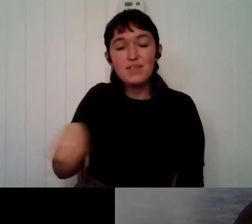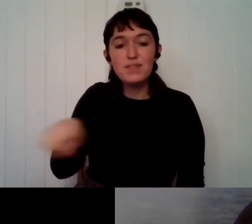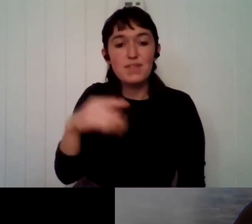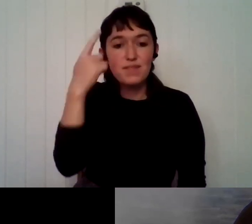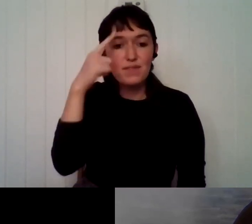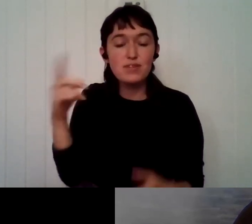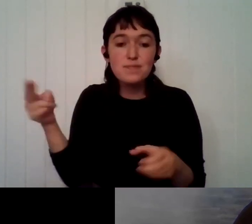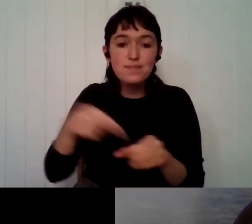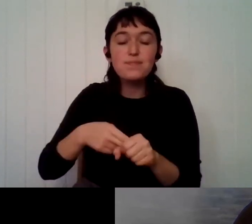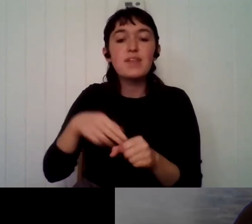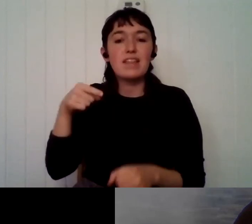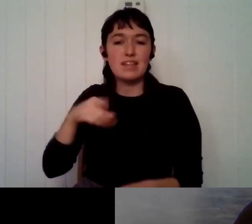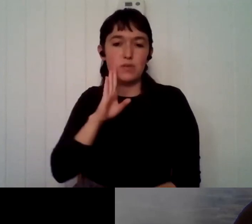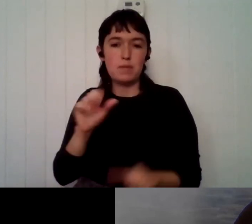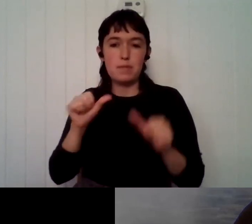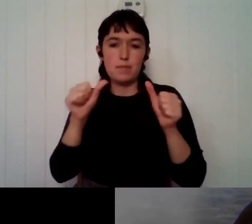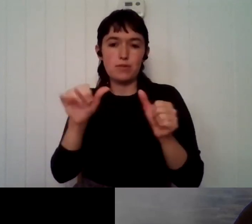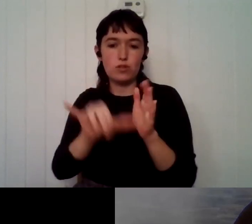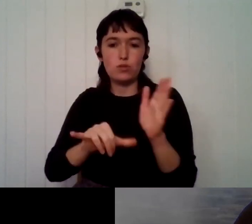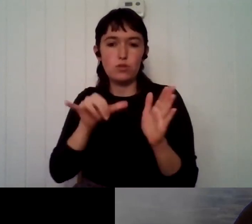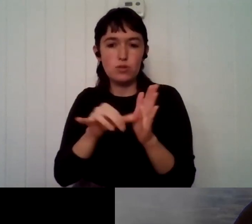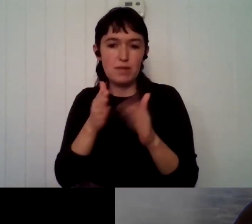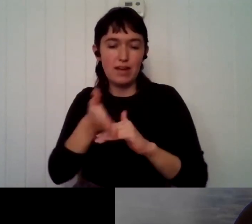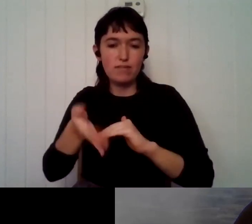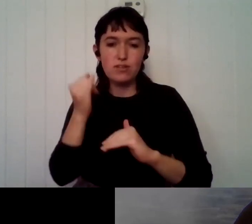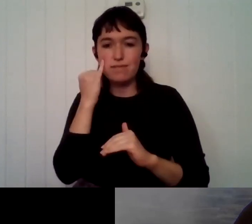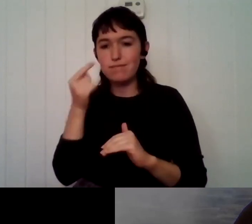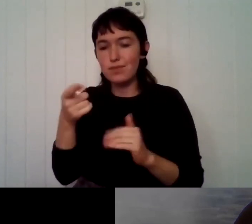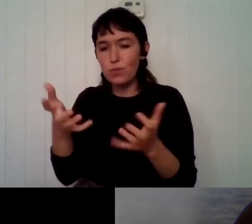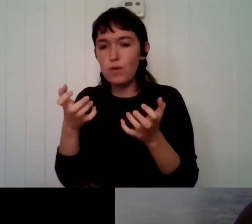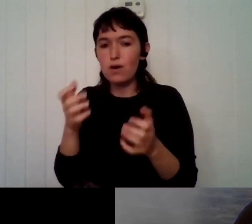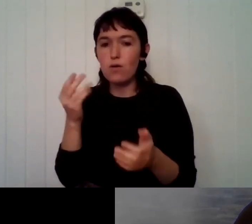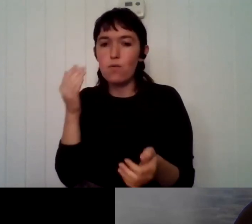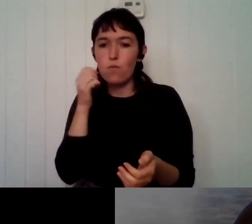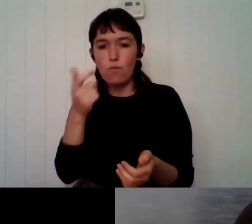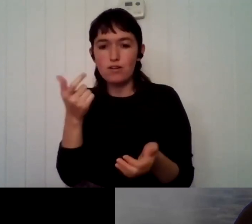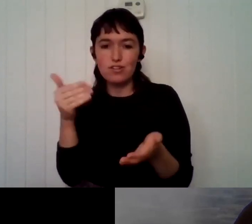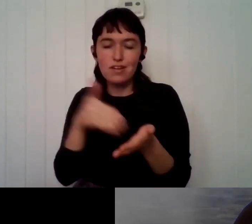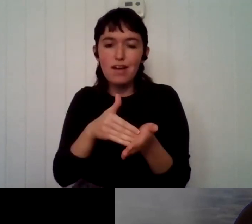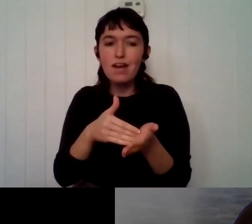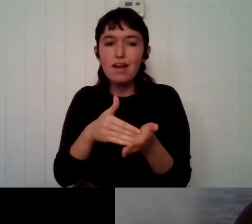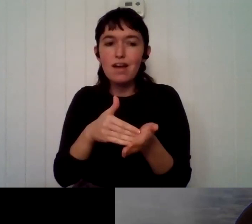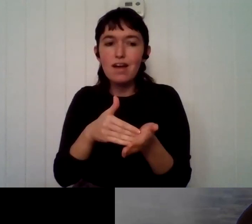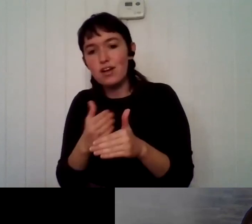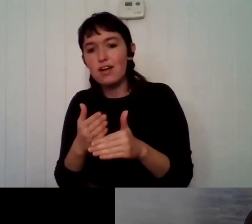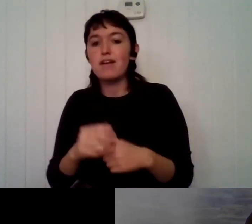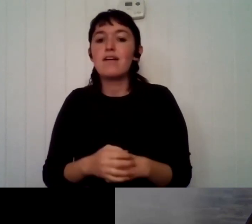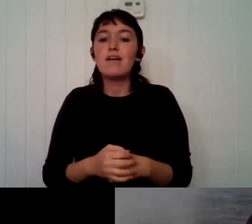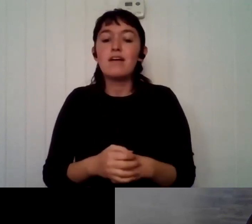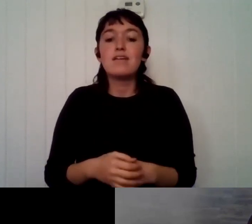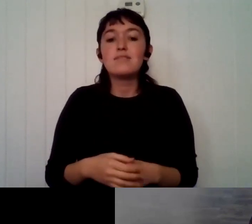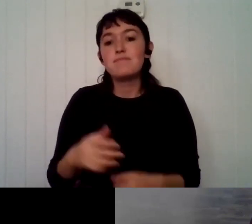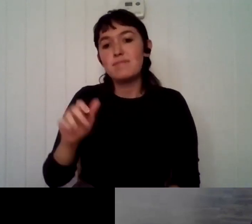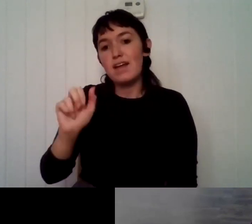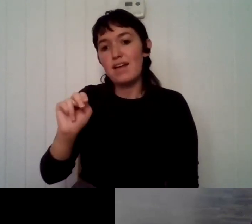on YouTube after, if you want to rewatch anything or share it with anybody. Antonina, again, thank you so much